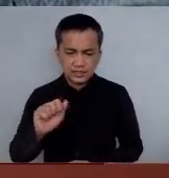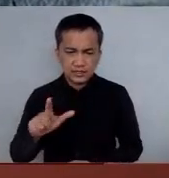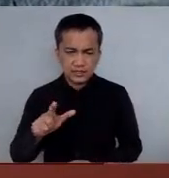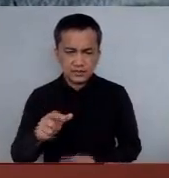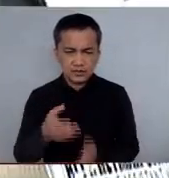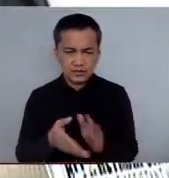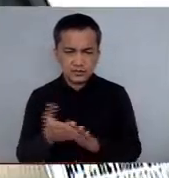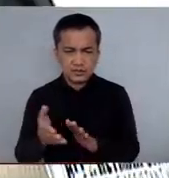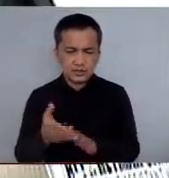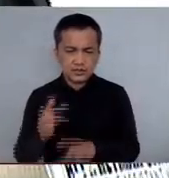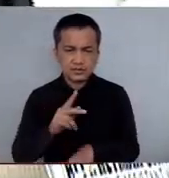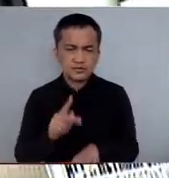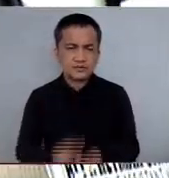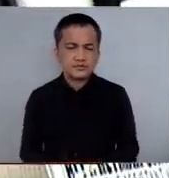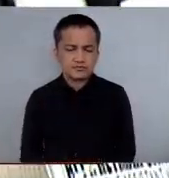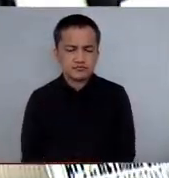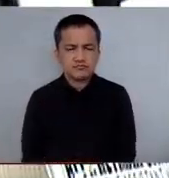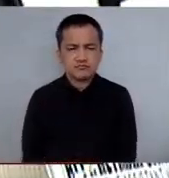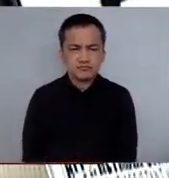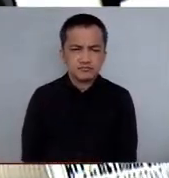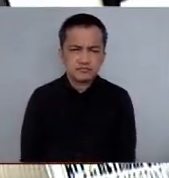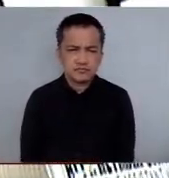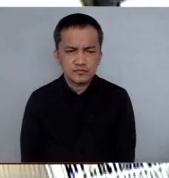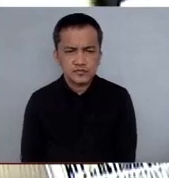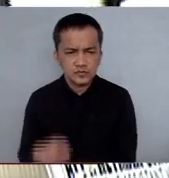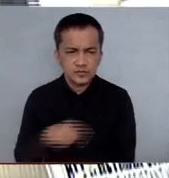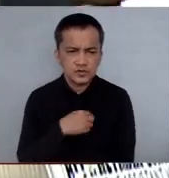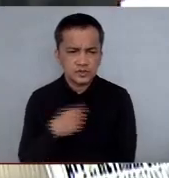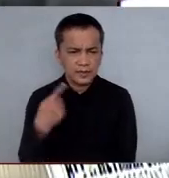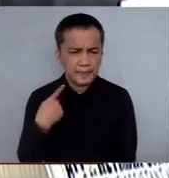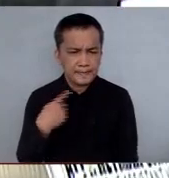bansa. We have a budget for this